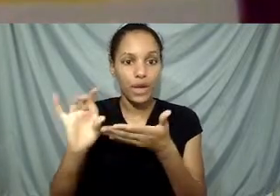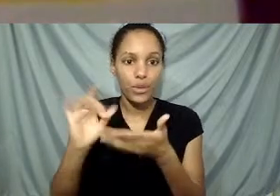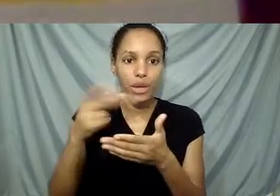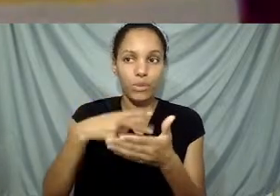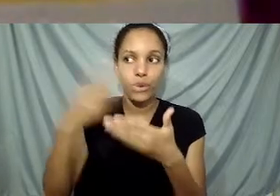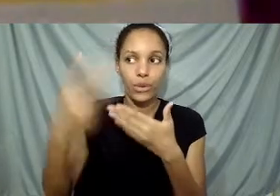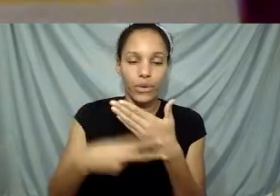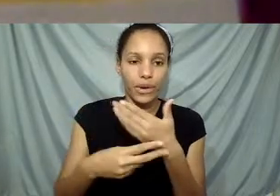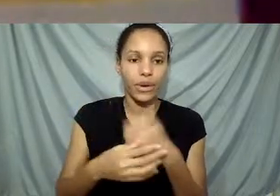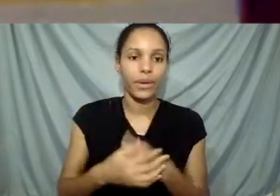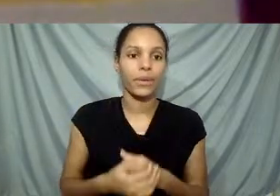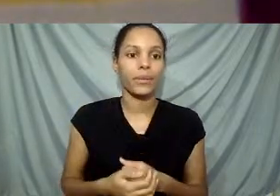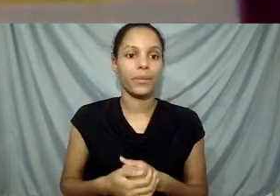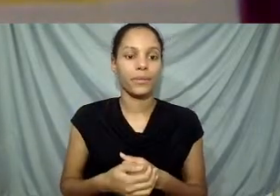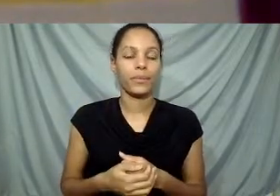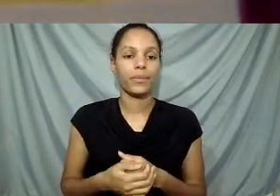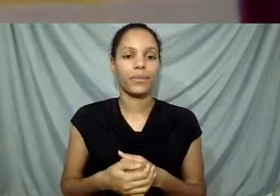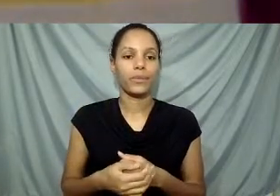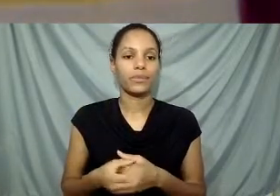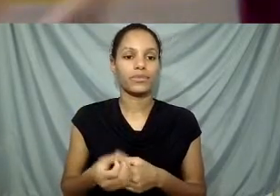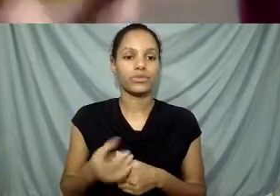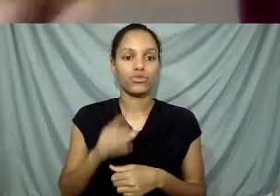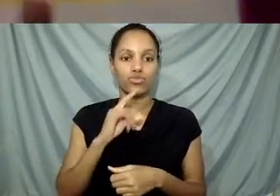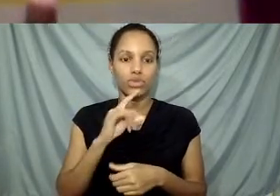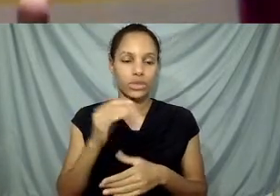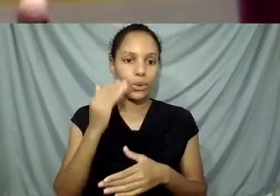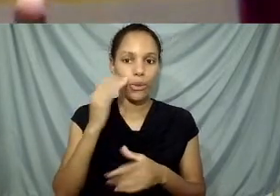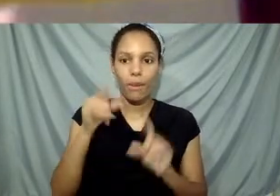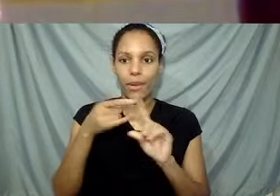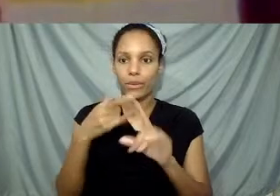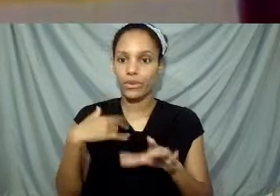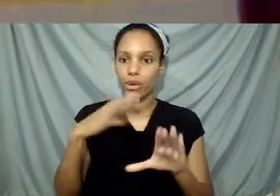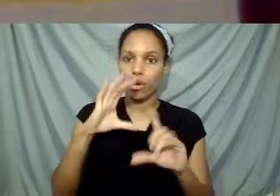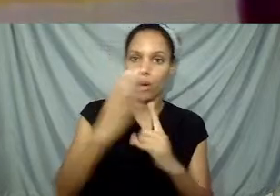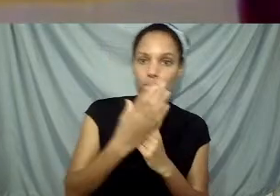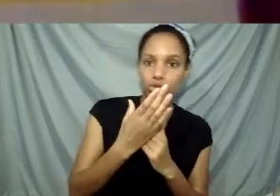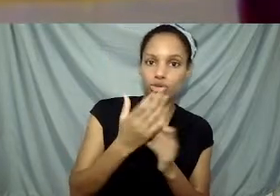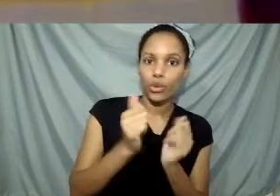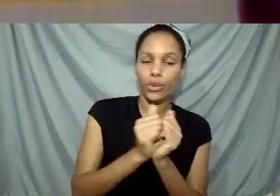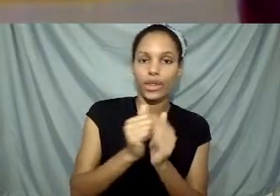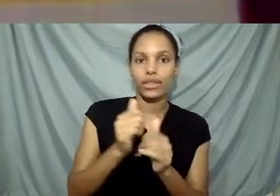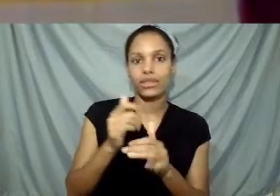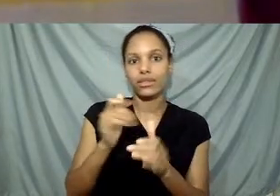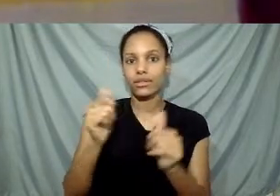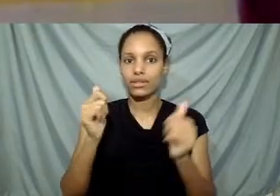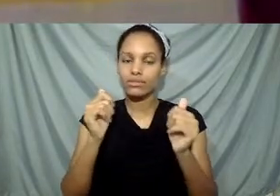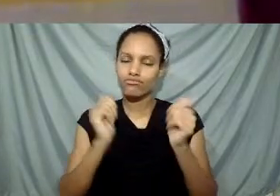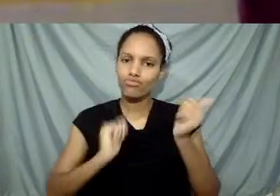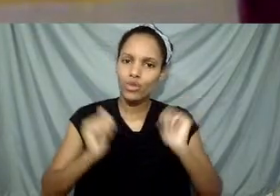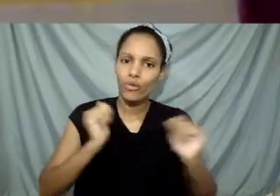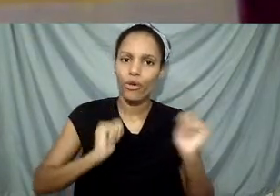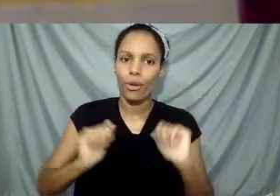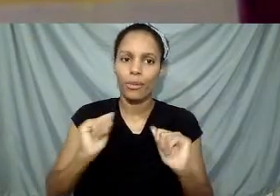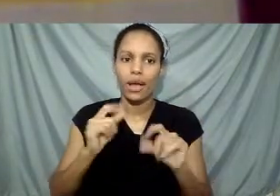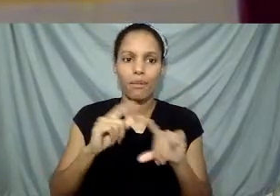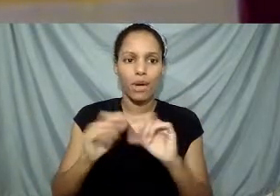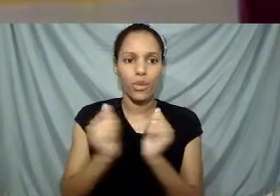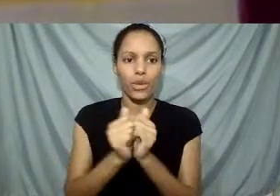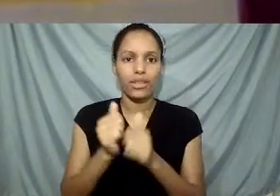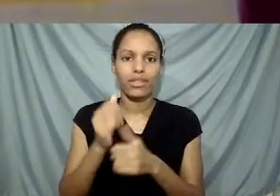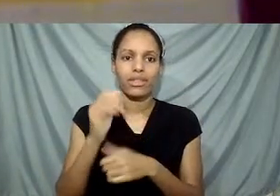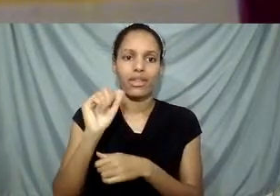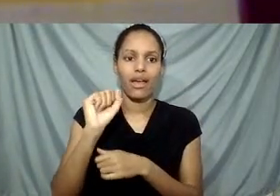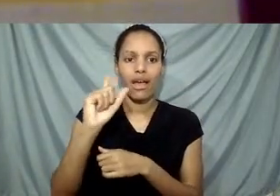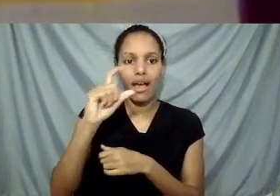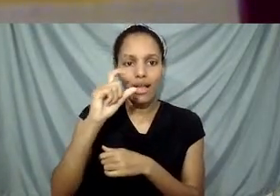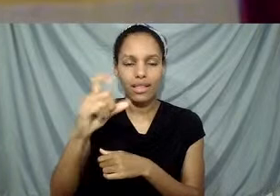to understand the culture of concert dance in the classroom. But what I loved about what Mr. Alexander did was he allowed us to